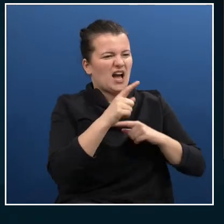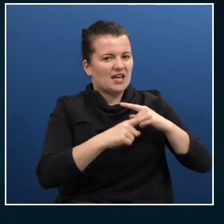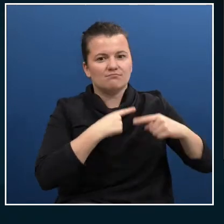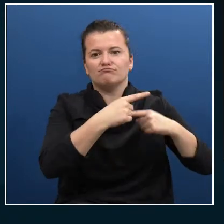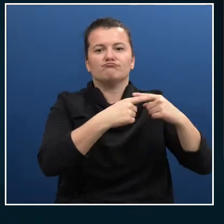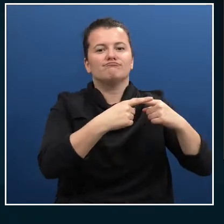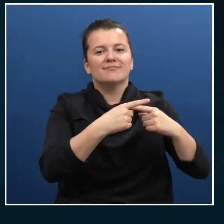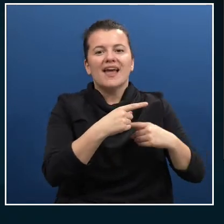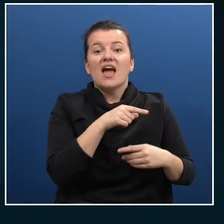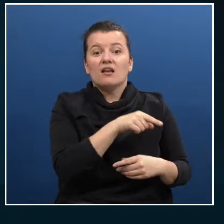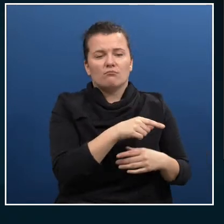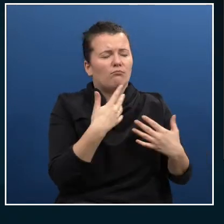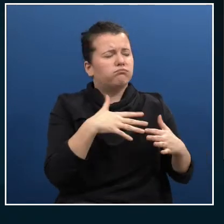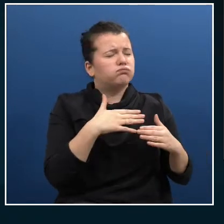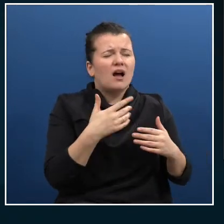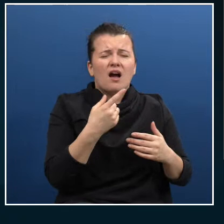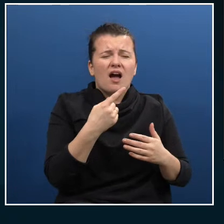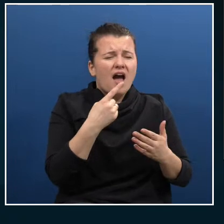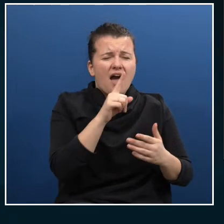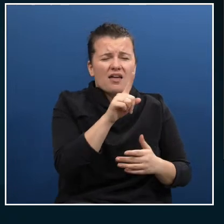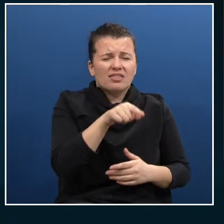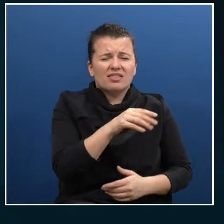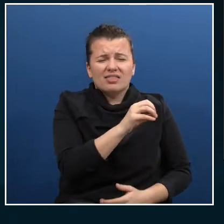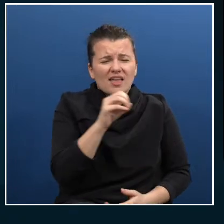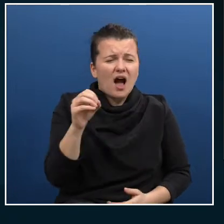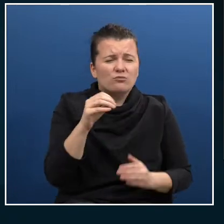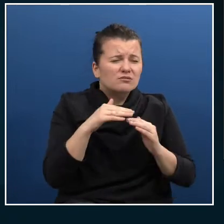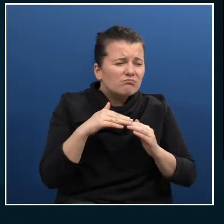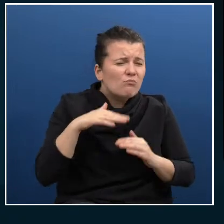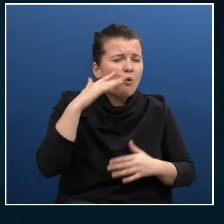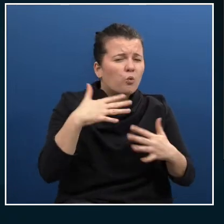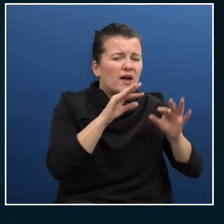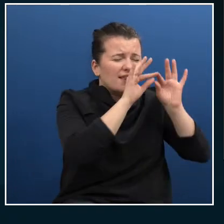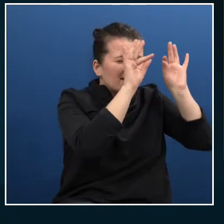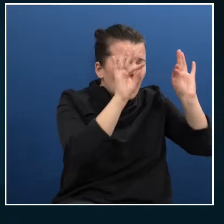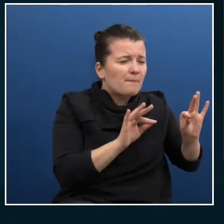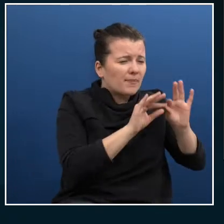are already pre-configured and ready to be used.